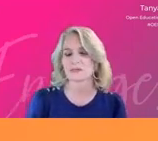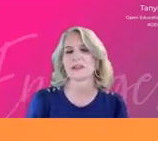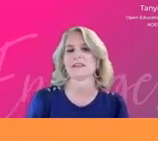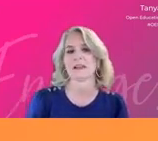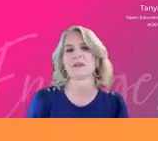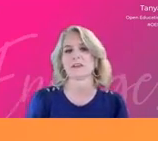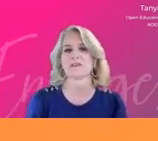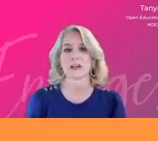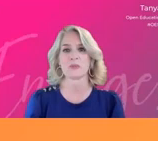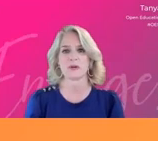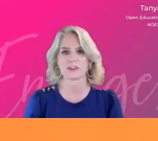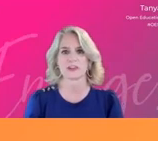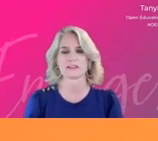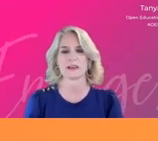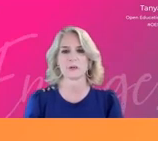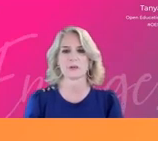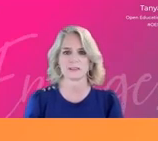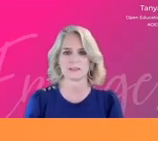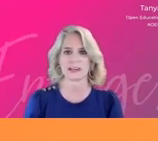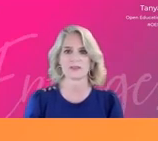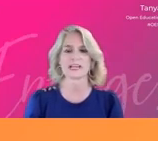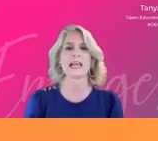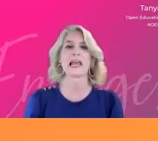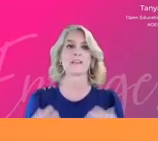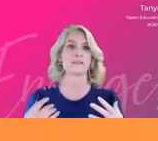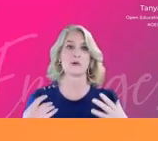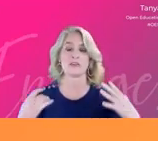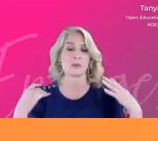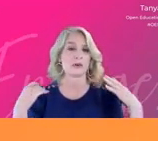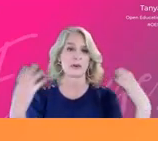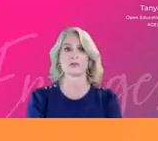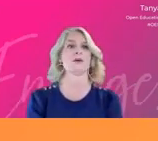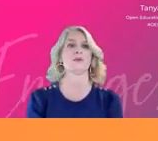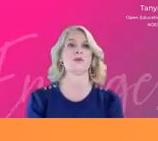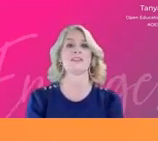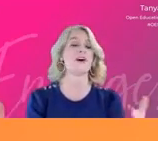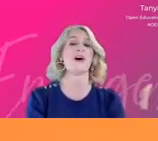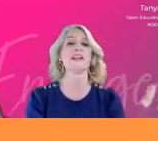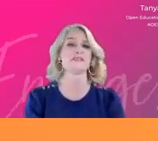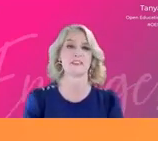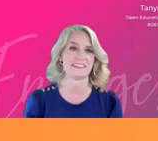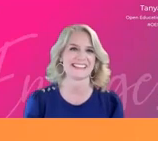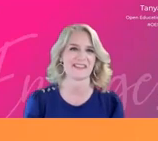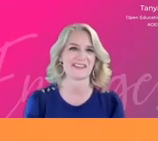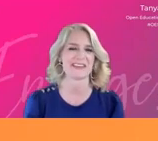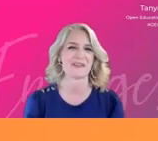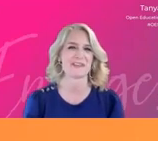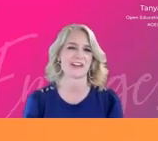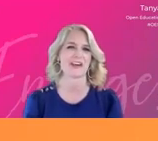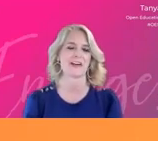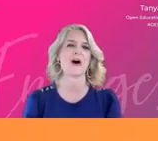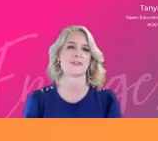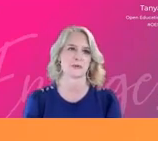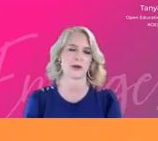show you some of the examples of final projects that we received. And then, of course, we're going to equip you with all of the good stuff that